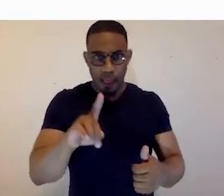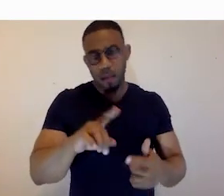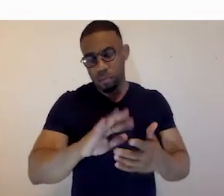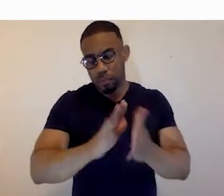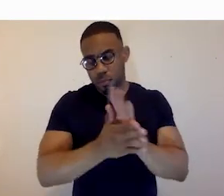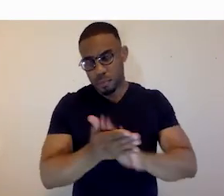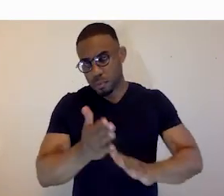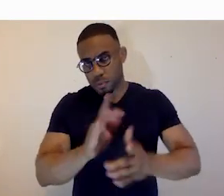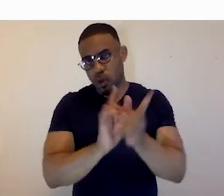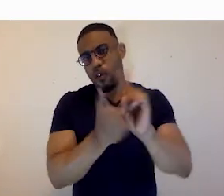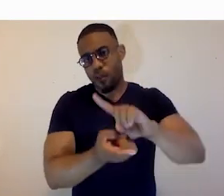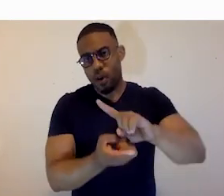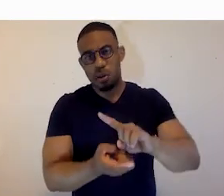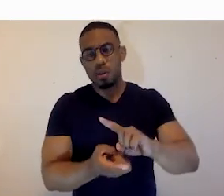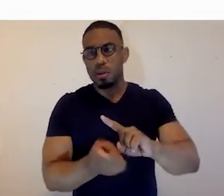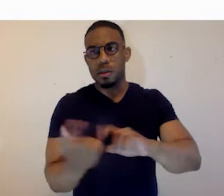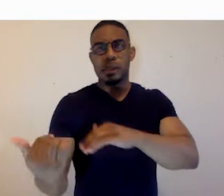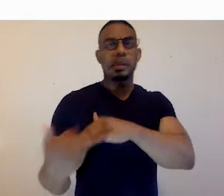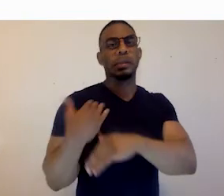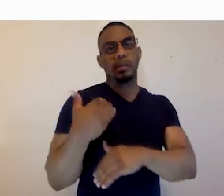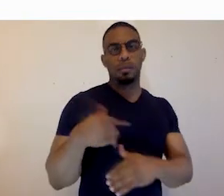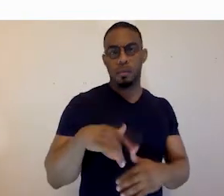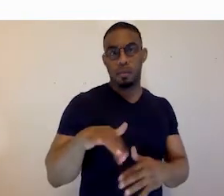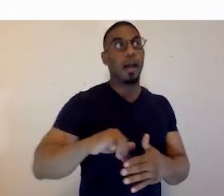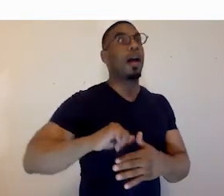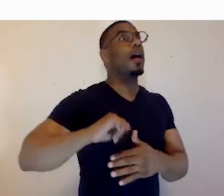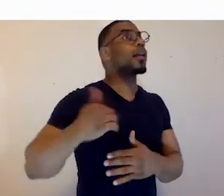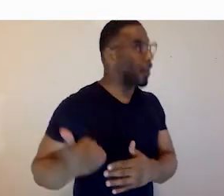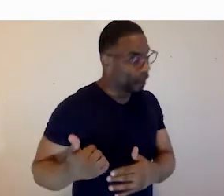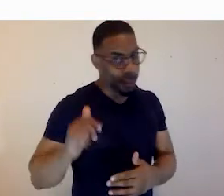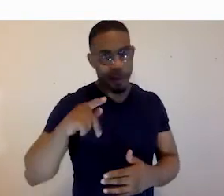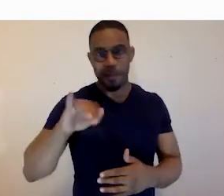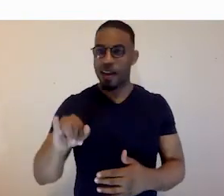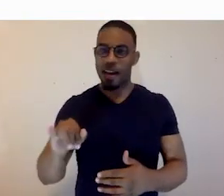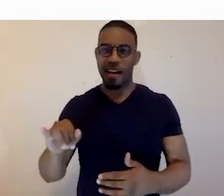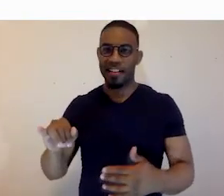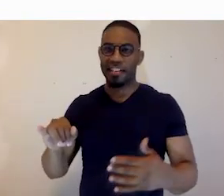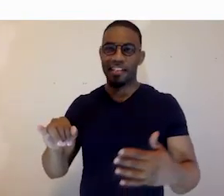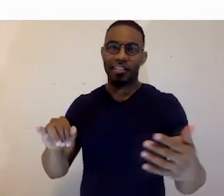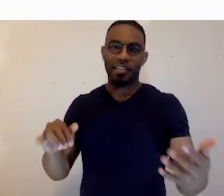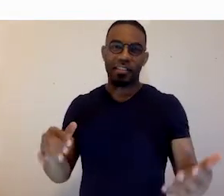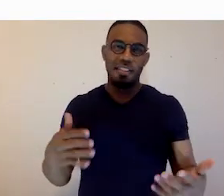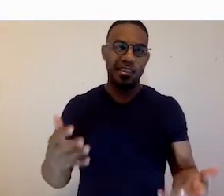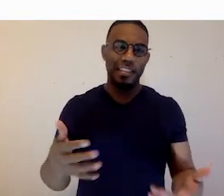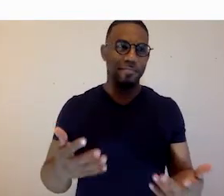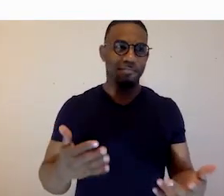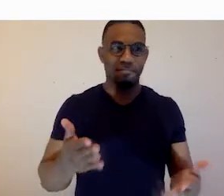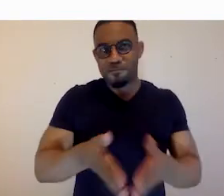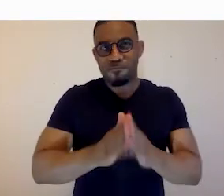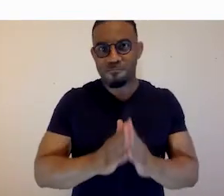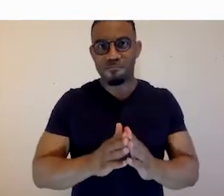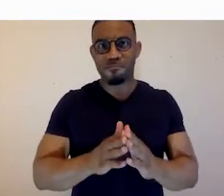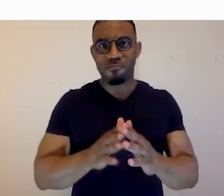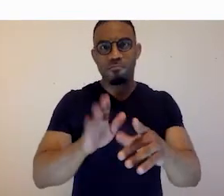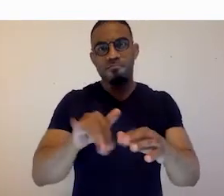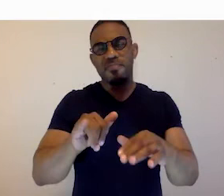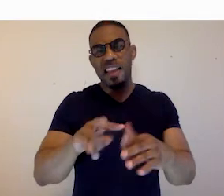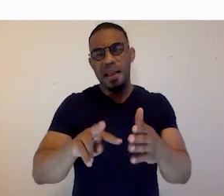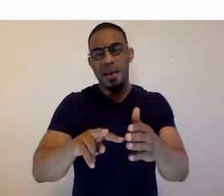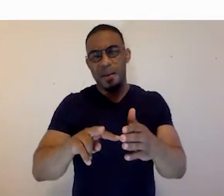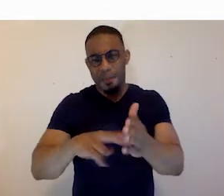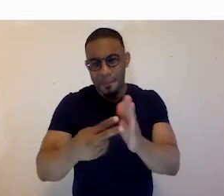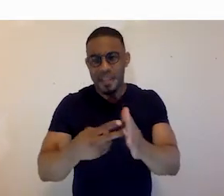turns into a conversion, they send us yet another API request,